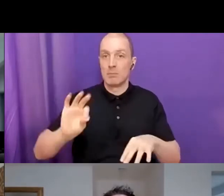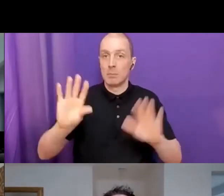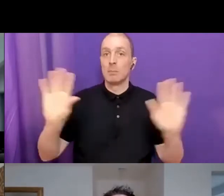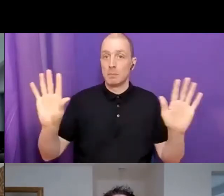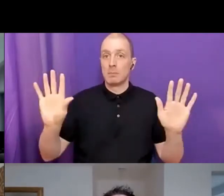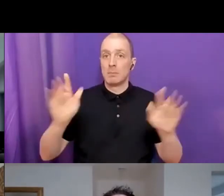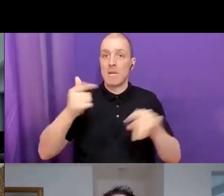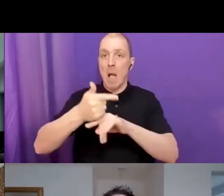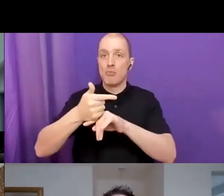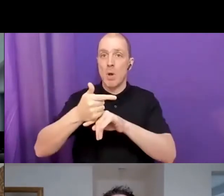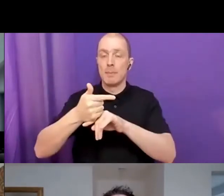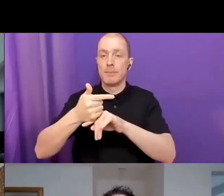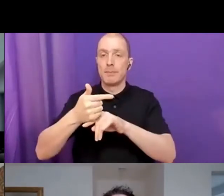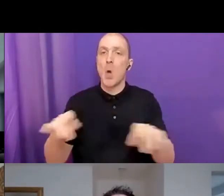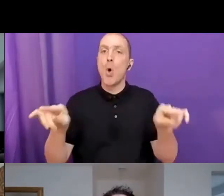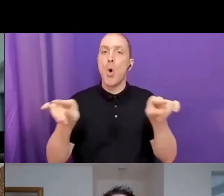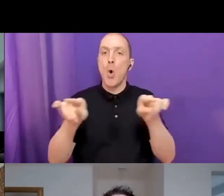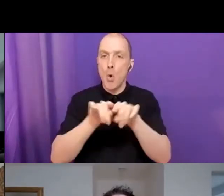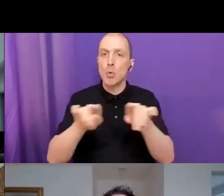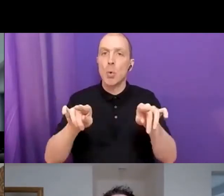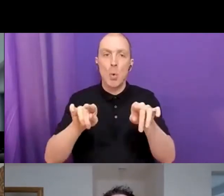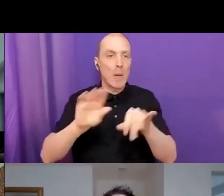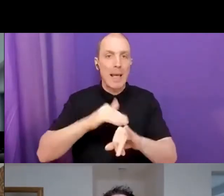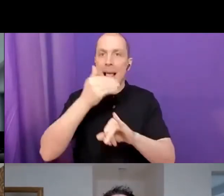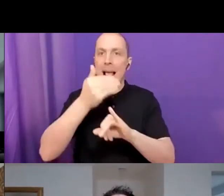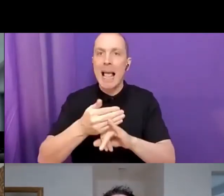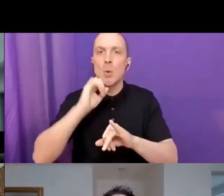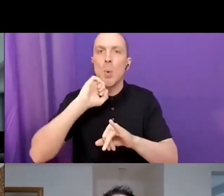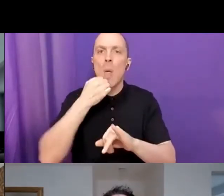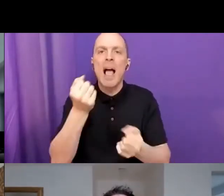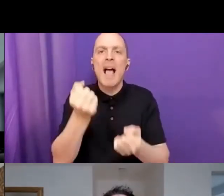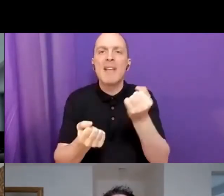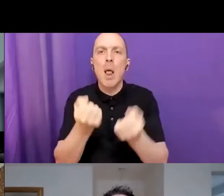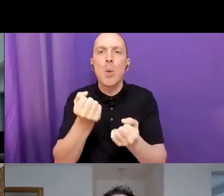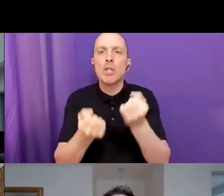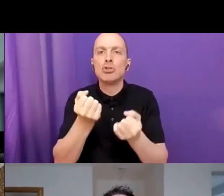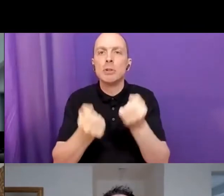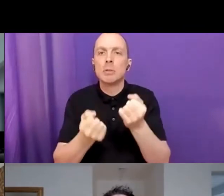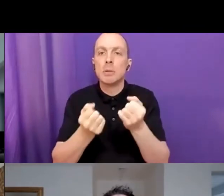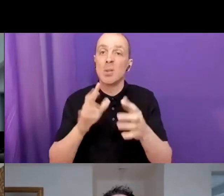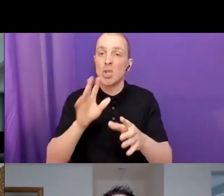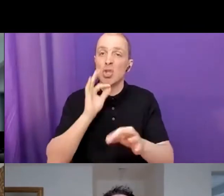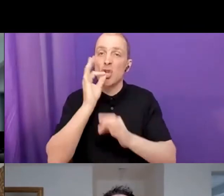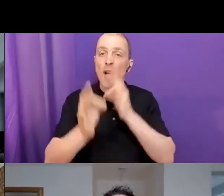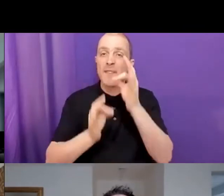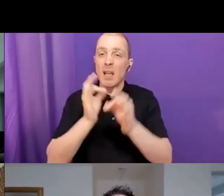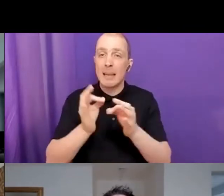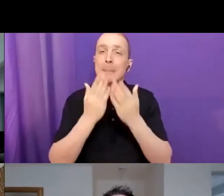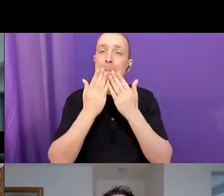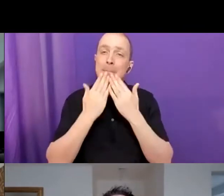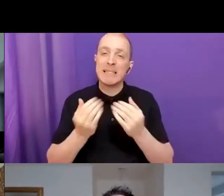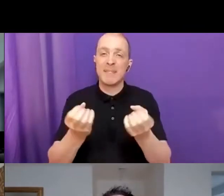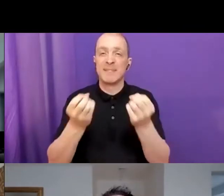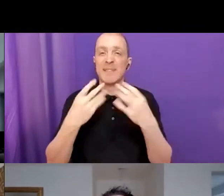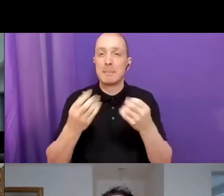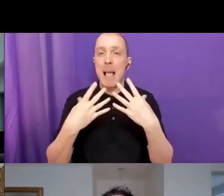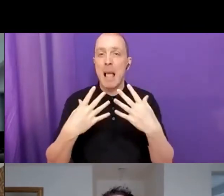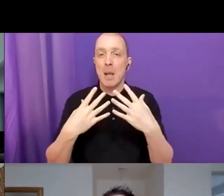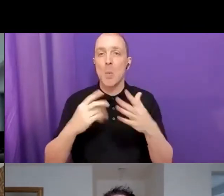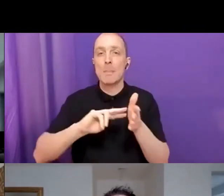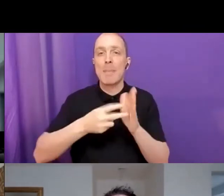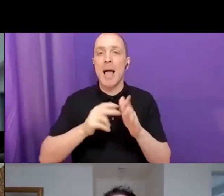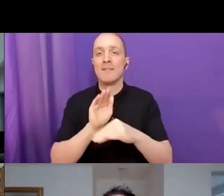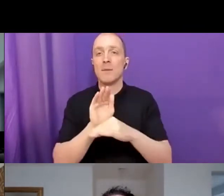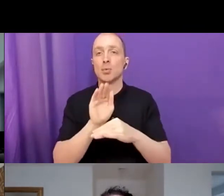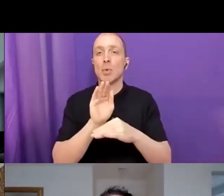will be sharing a short evaluation survey. So please do take the time to give us your feedback, as it helps us to plan for our future